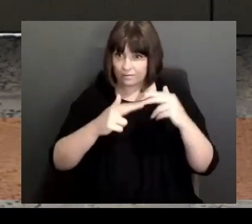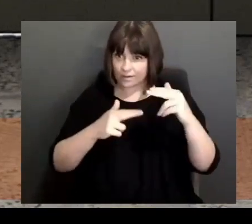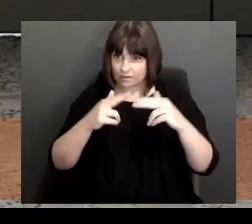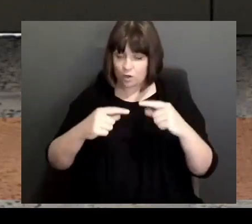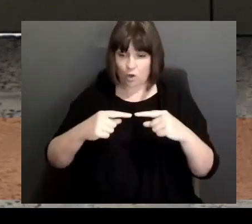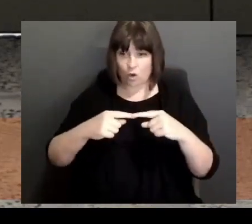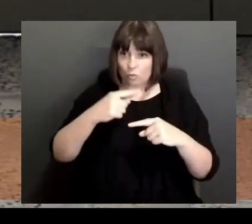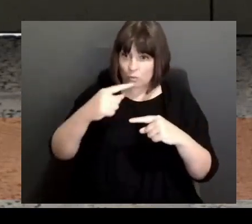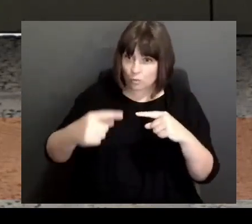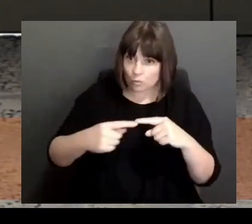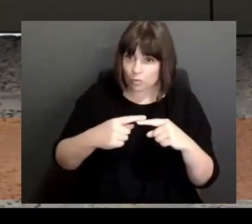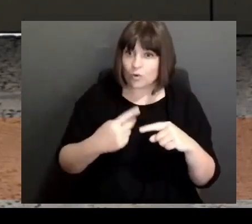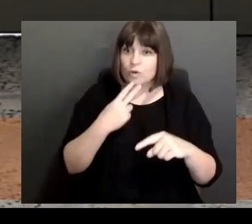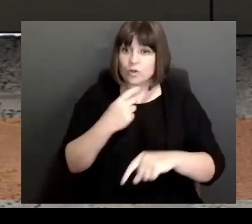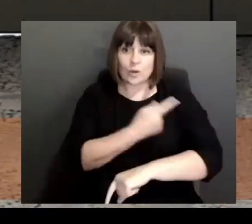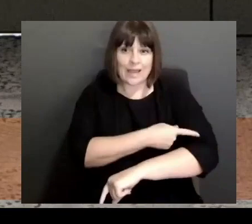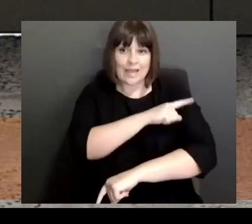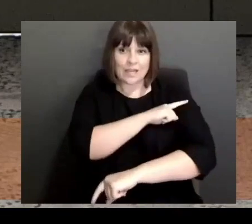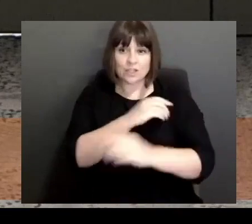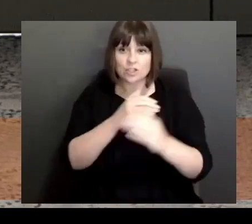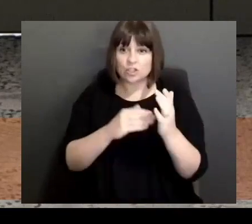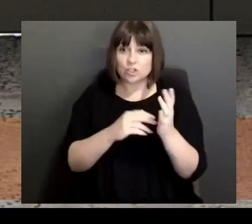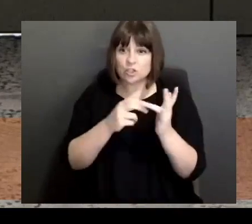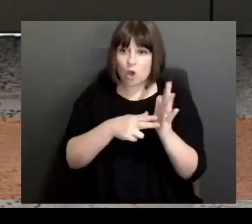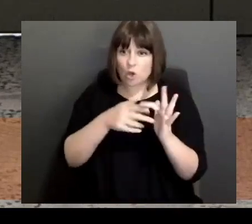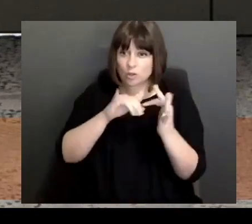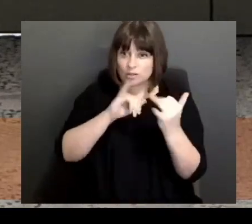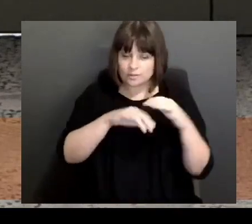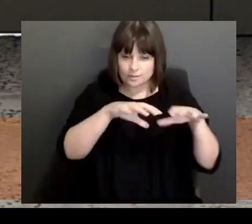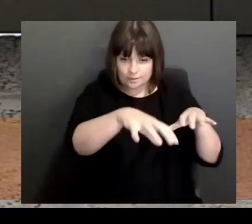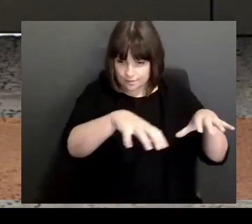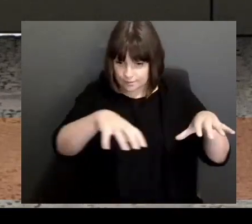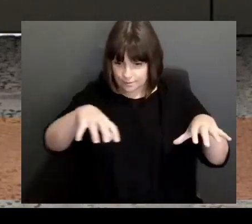and modernisation of the energy grid, correct? Yes.